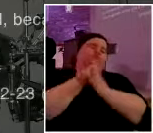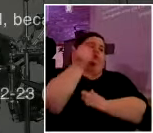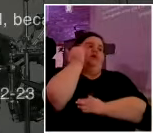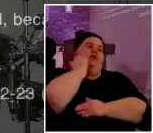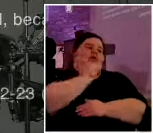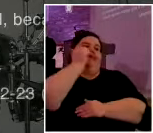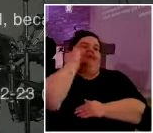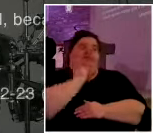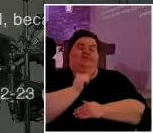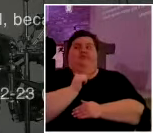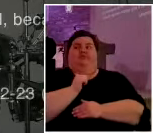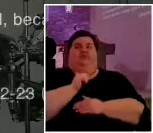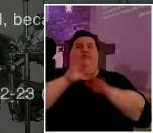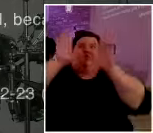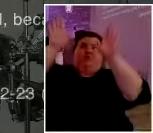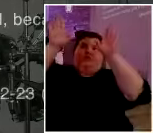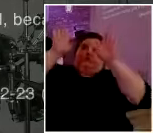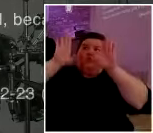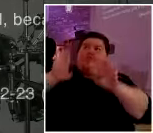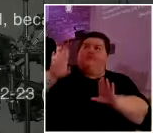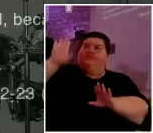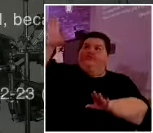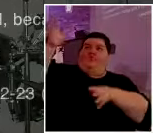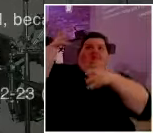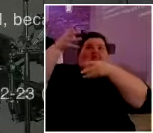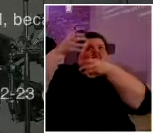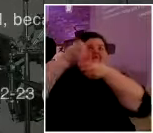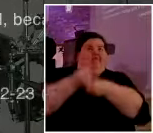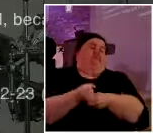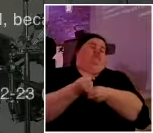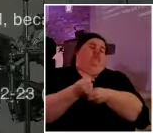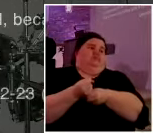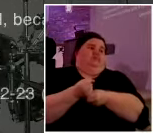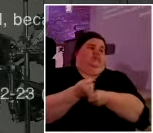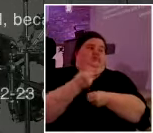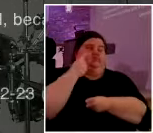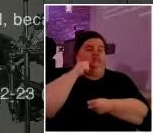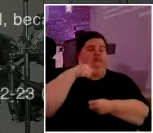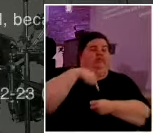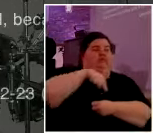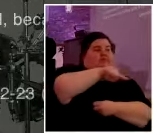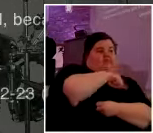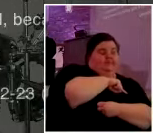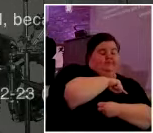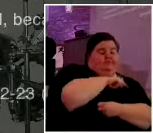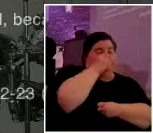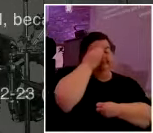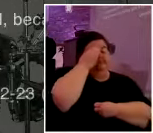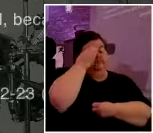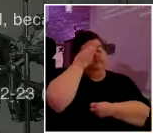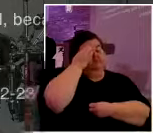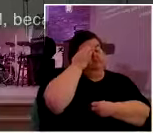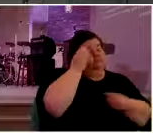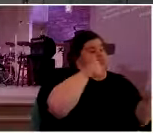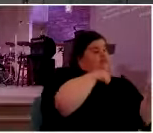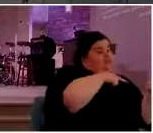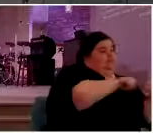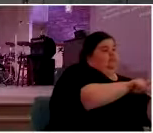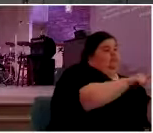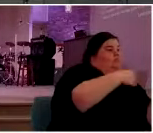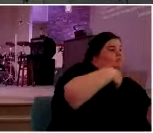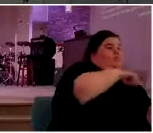Oh, great is thy faithfulness. Let me tell you, even while we were still a sinner,